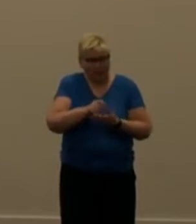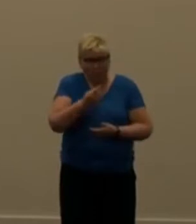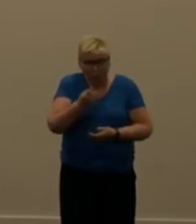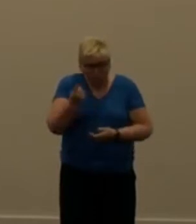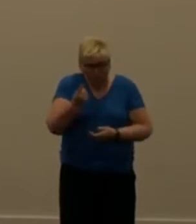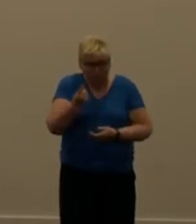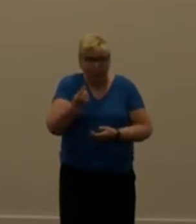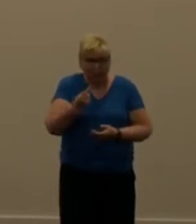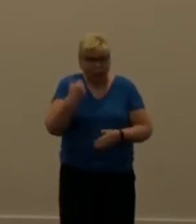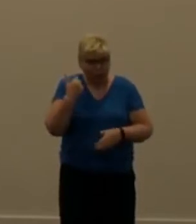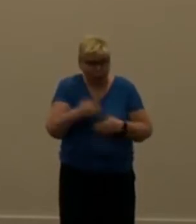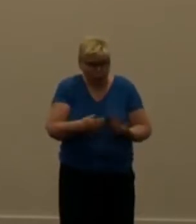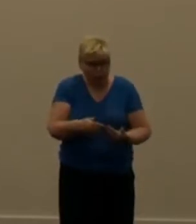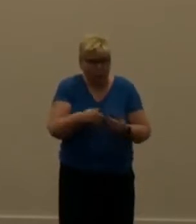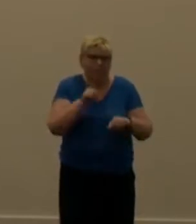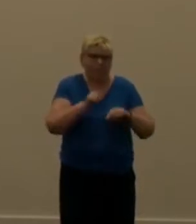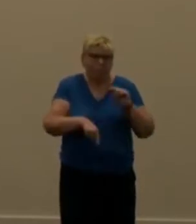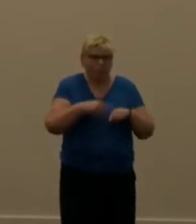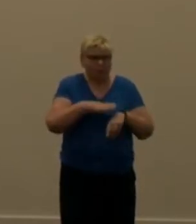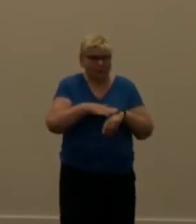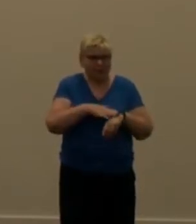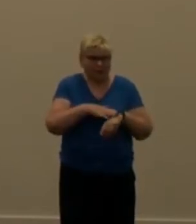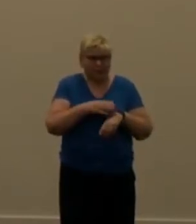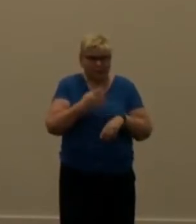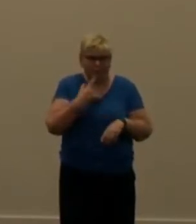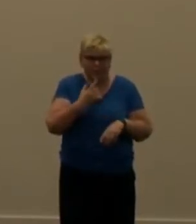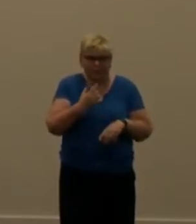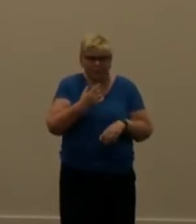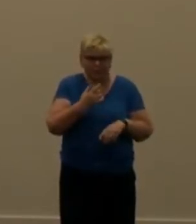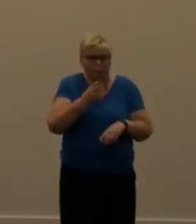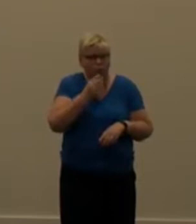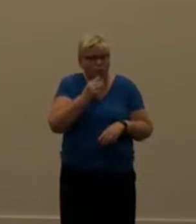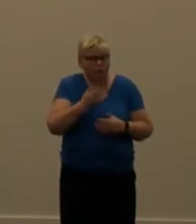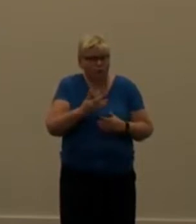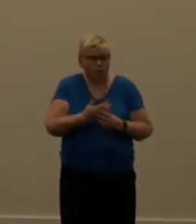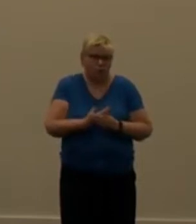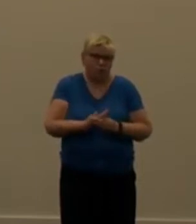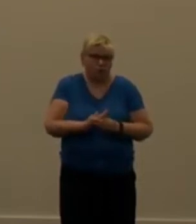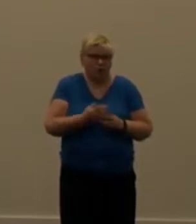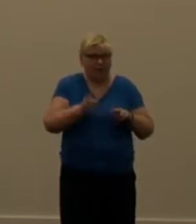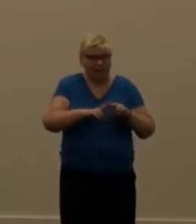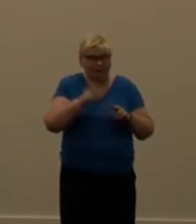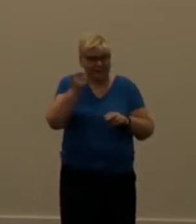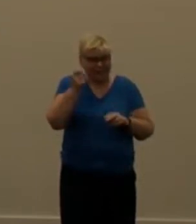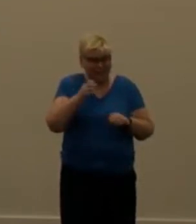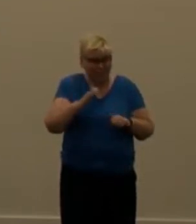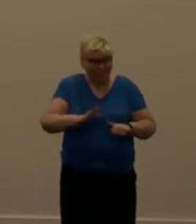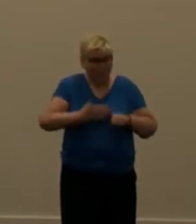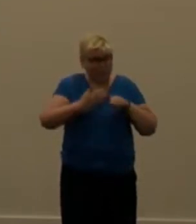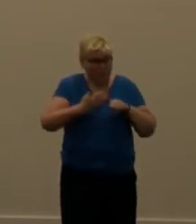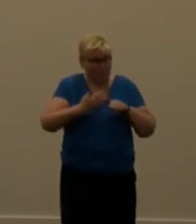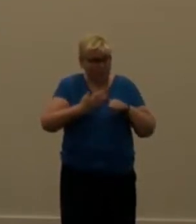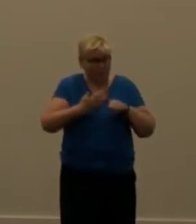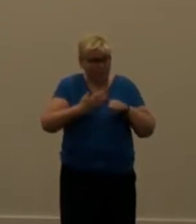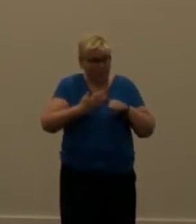and most of the time, let's say, it's going to execute it in the same way. So if it succeeded the first time,